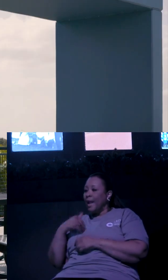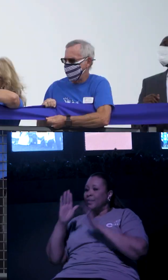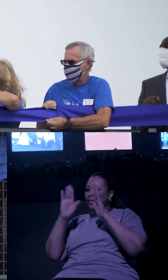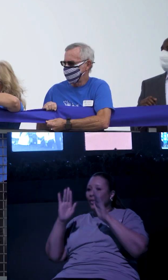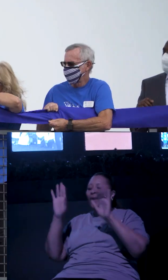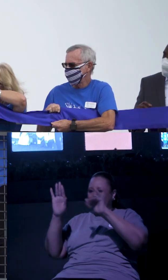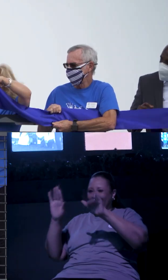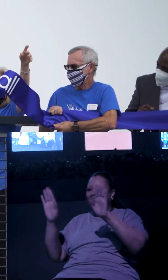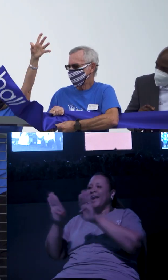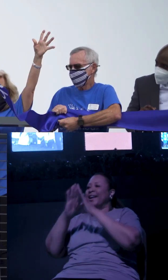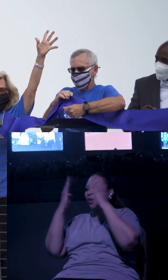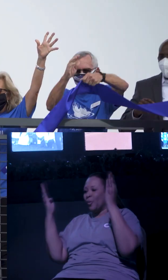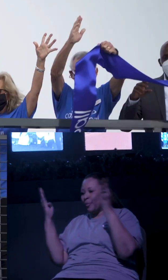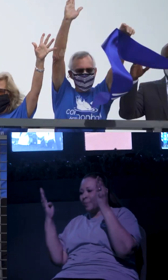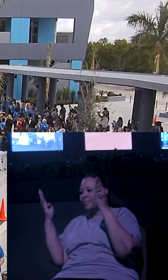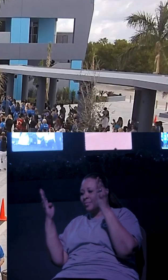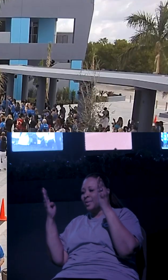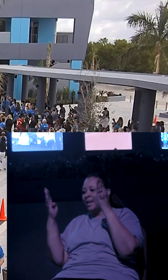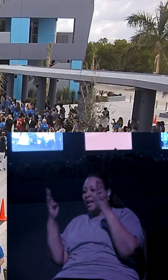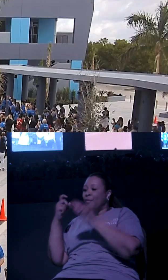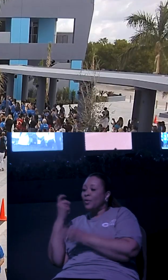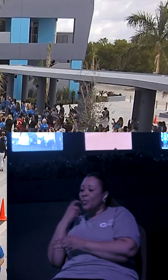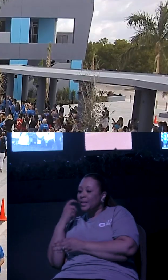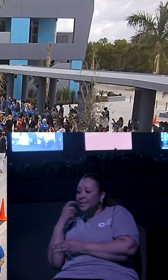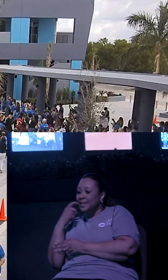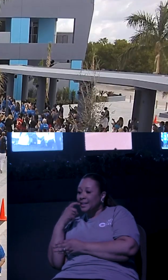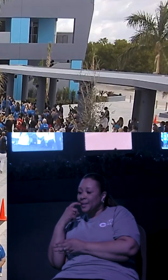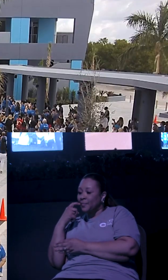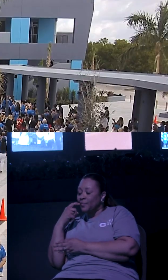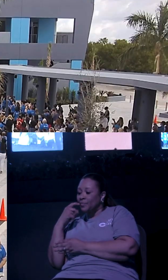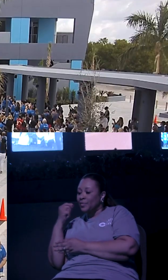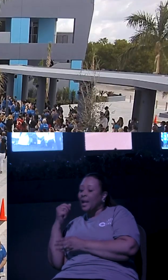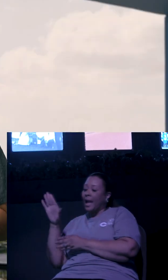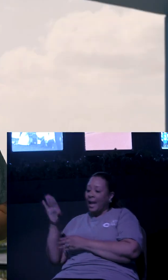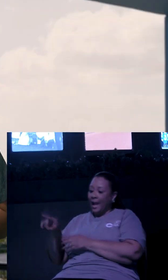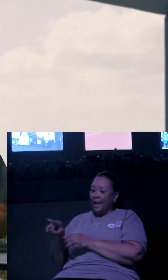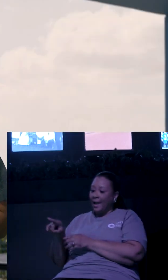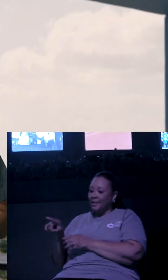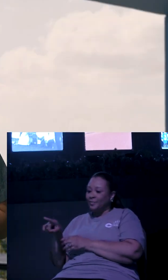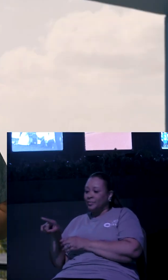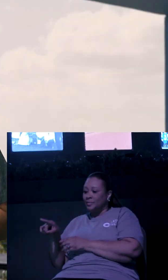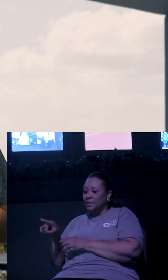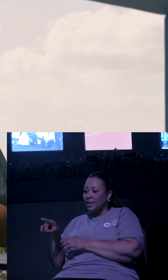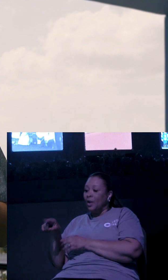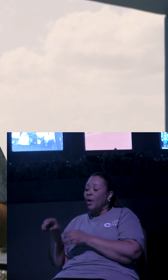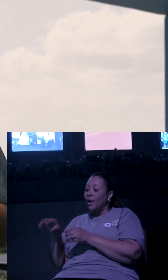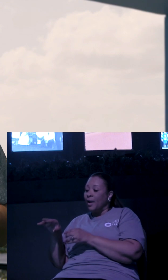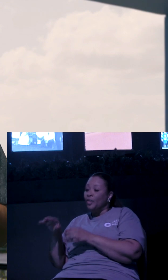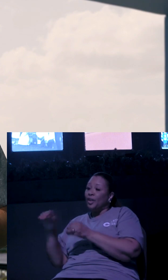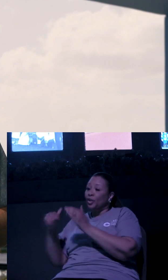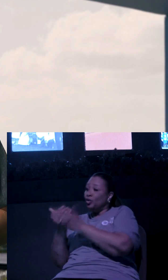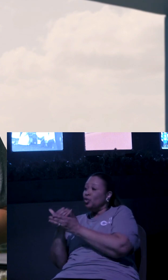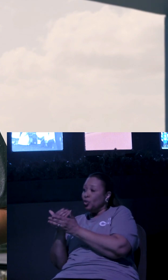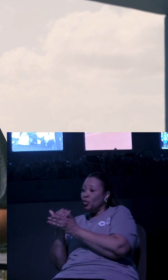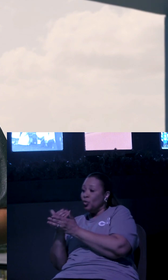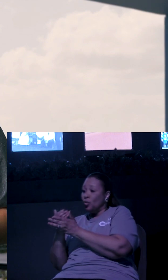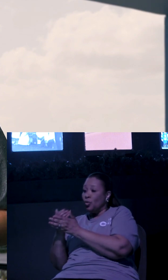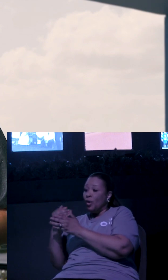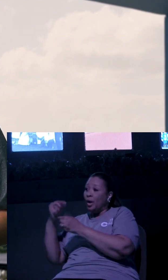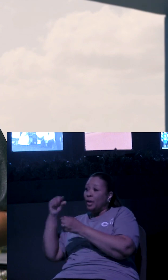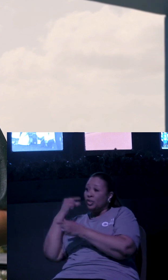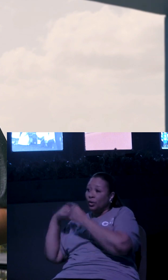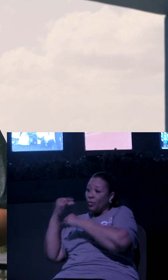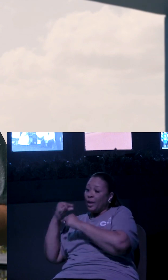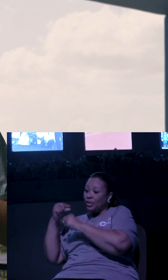grand opening celebration for our recently completed next-gen building and the renovated auditorium. The new next-gen building will provide